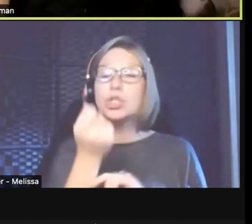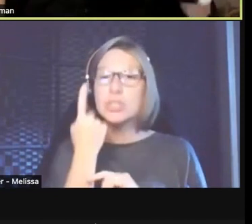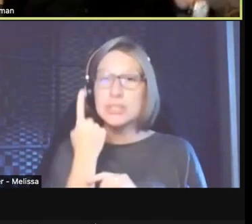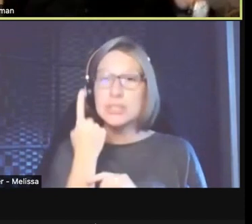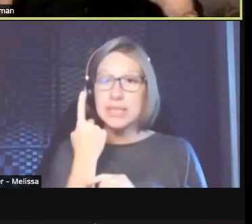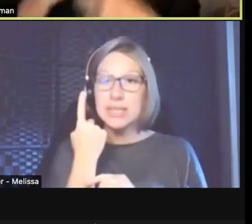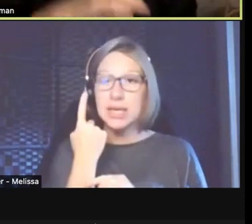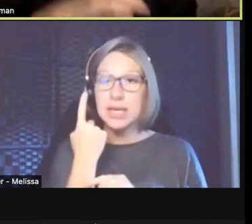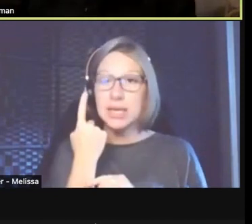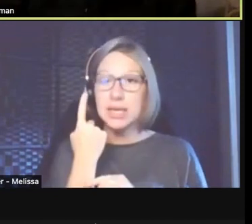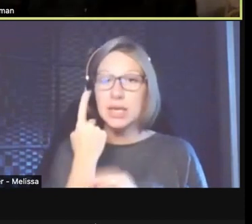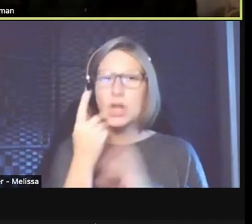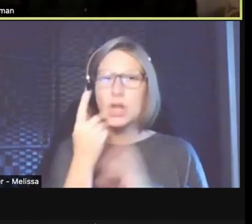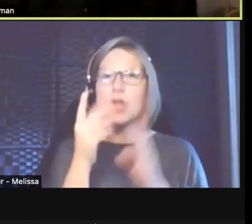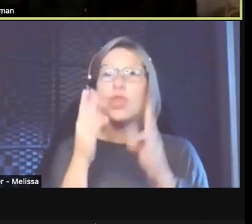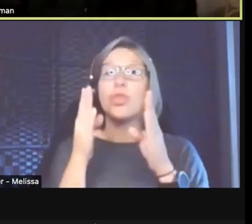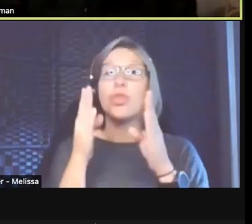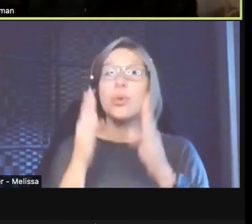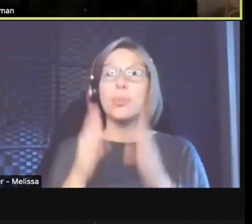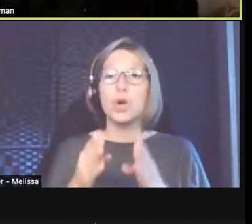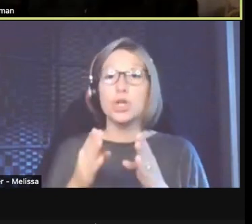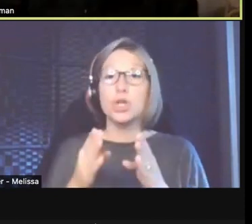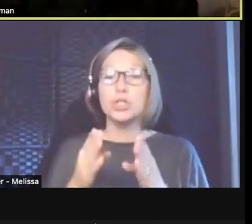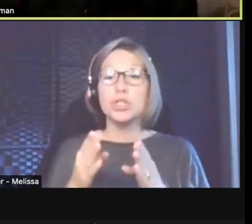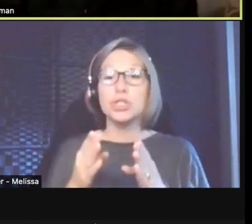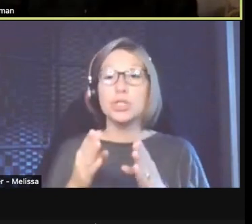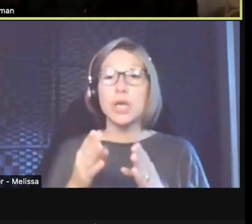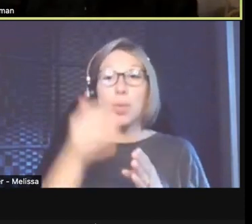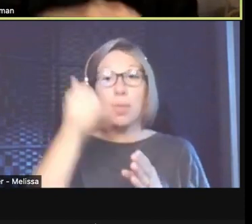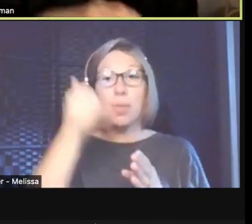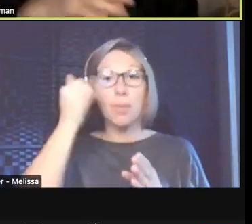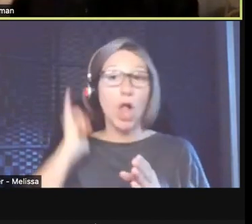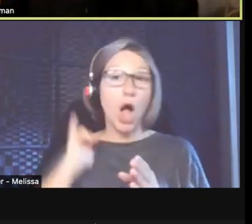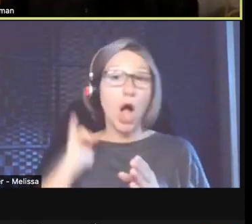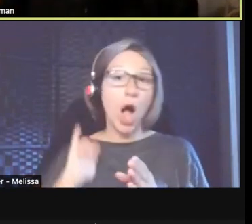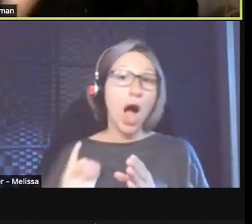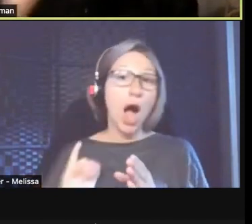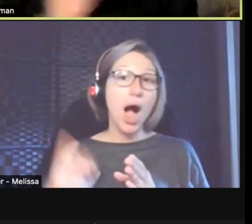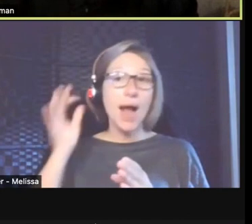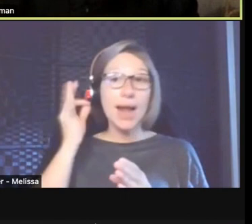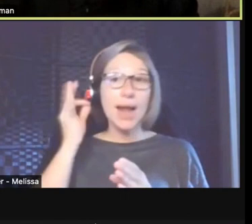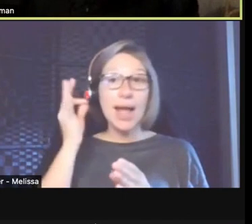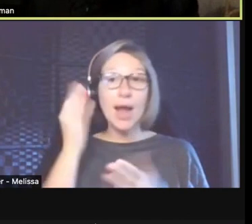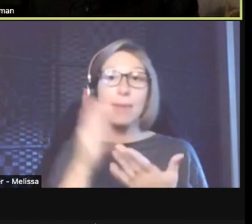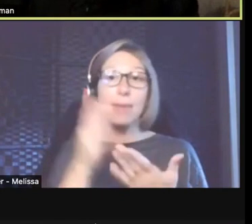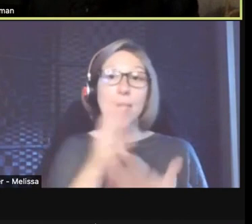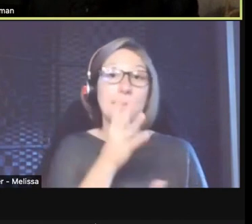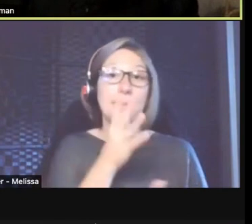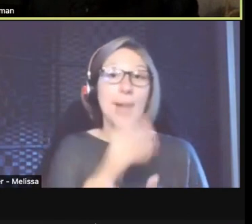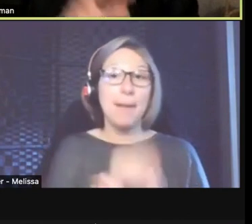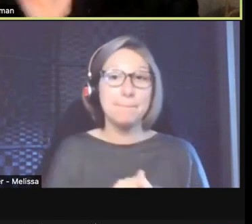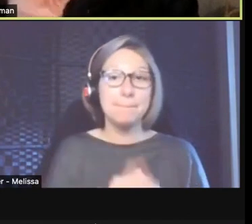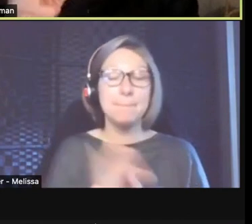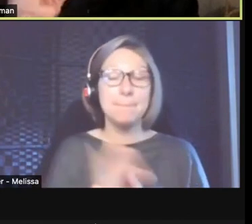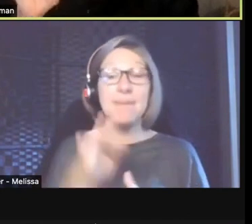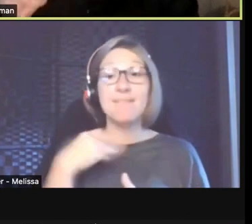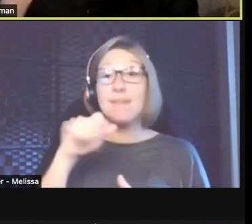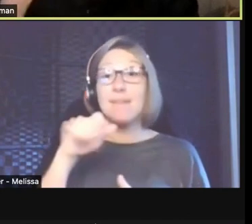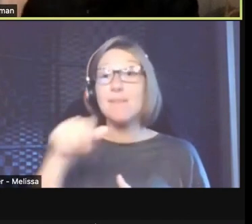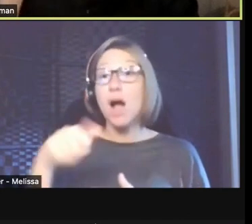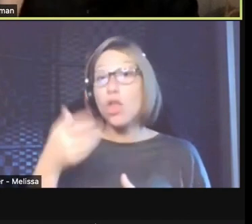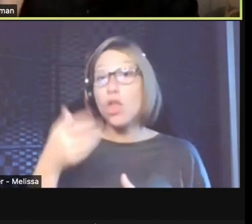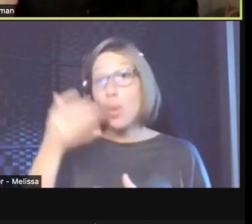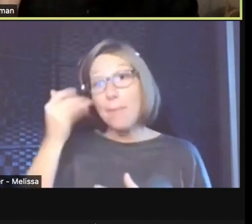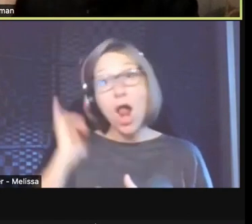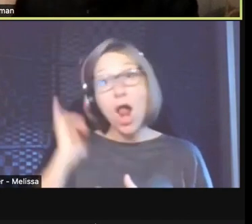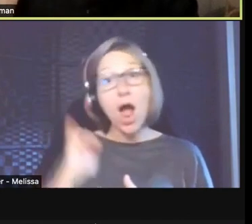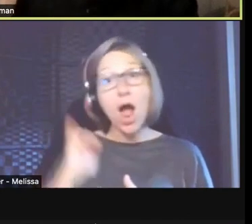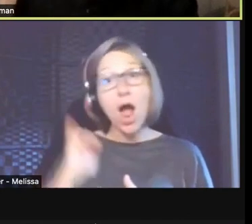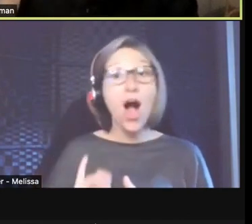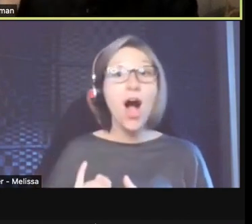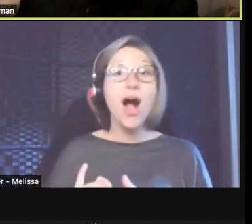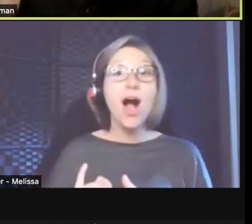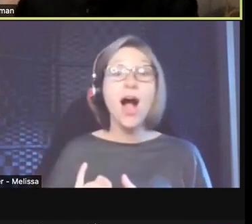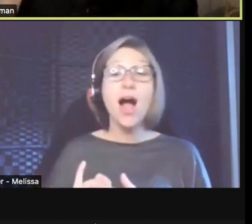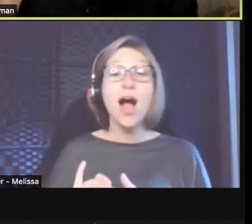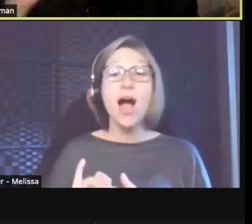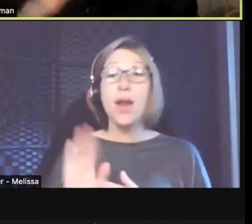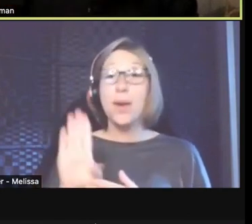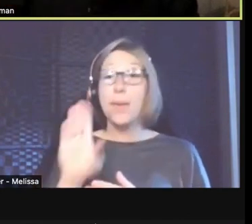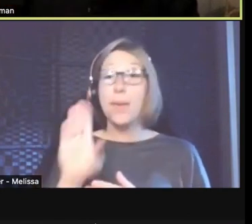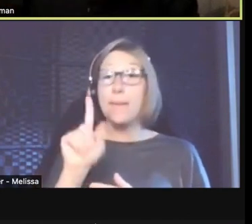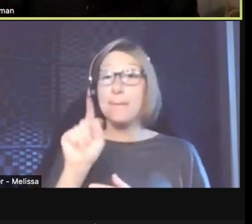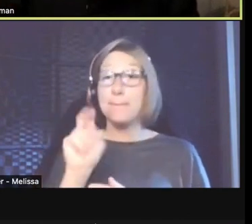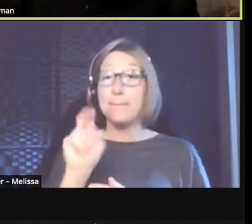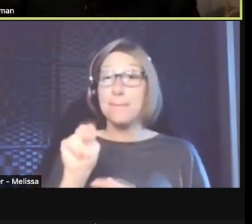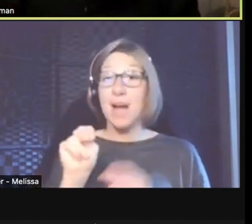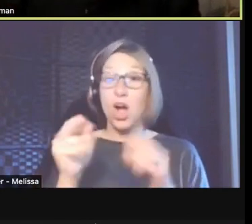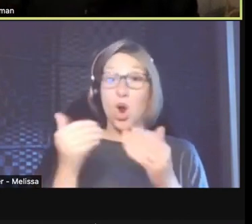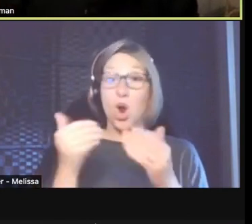the person with long blonde hair might be mom. And if there's another person with long blonde hair and that button is positioned pretty close